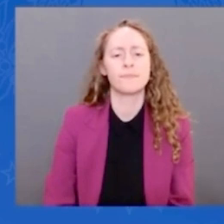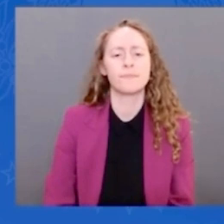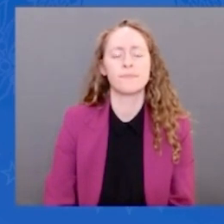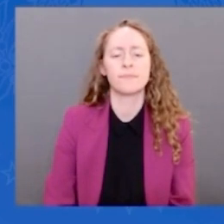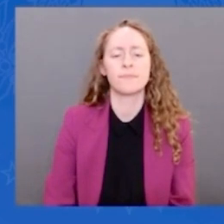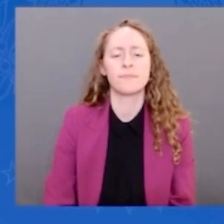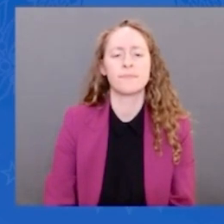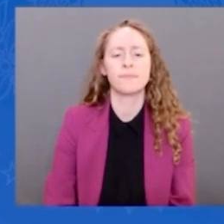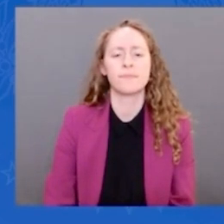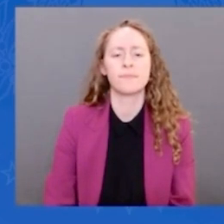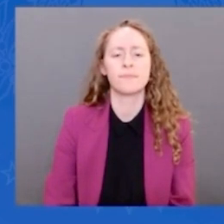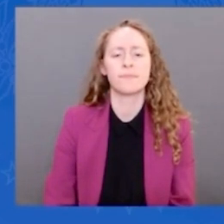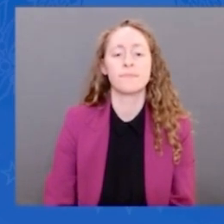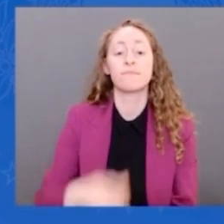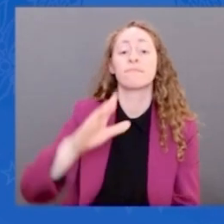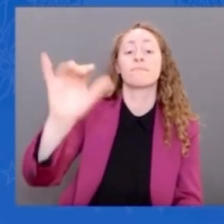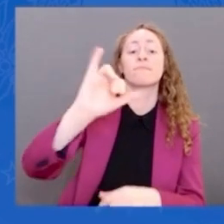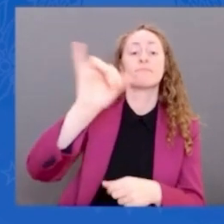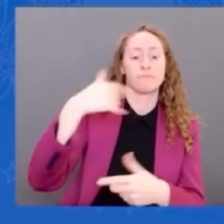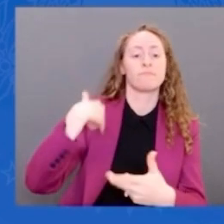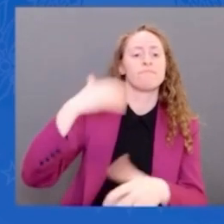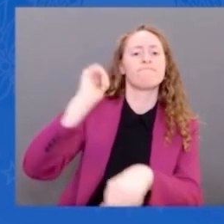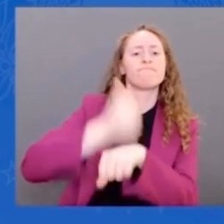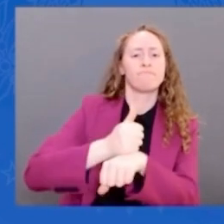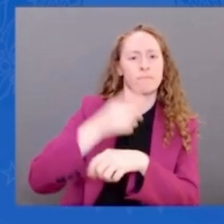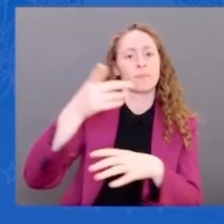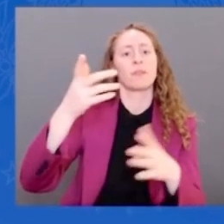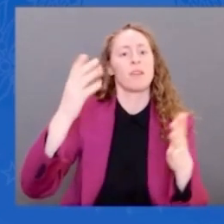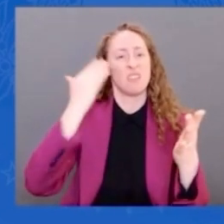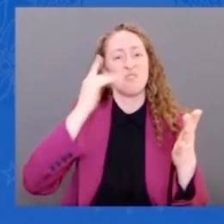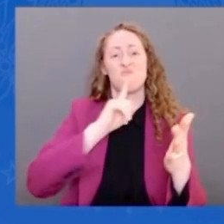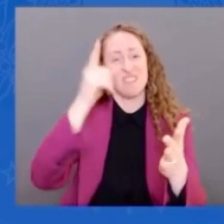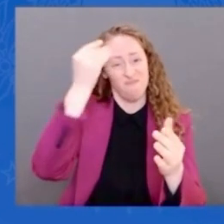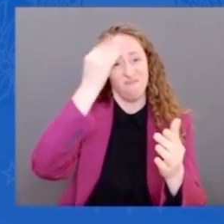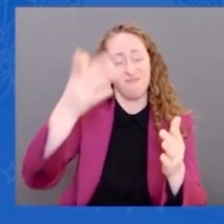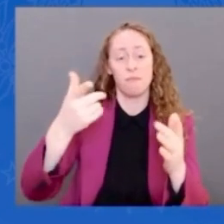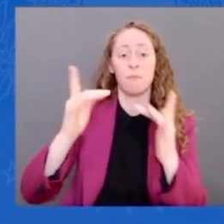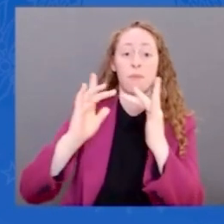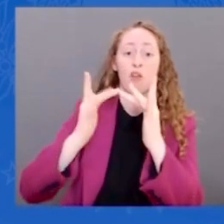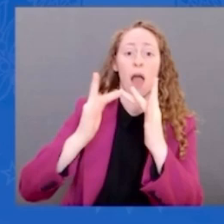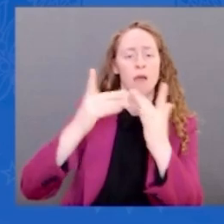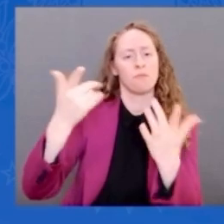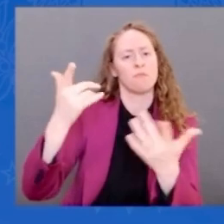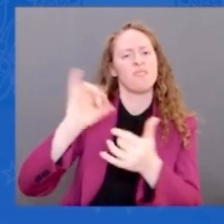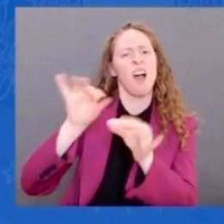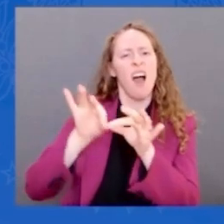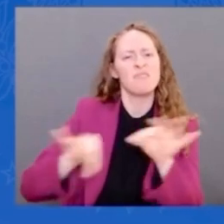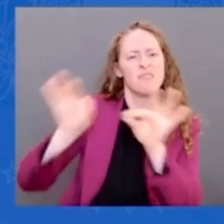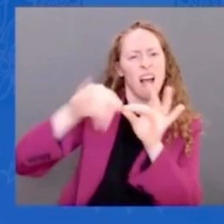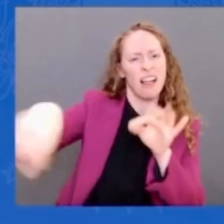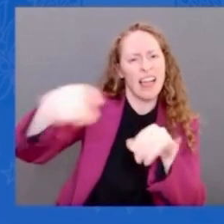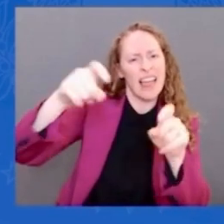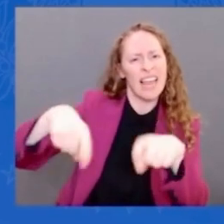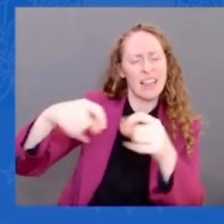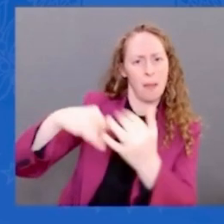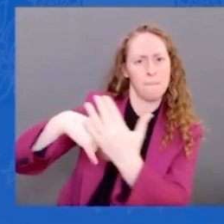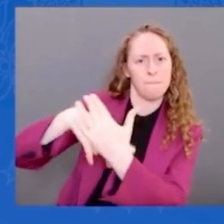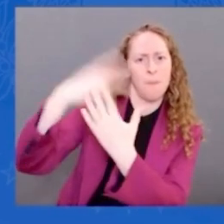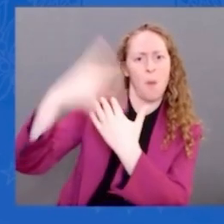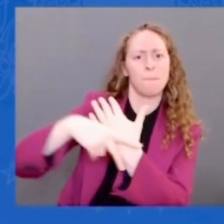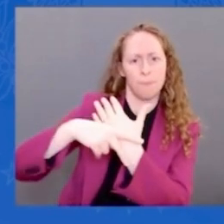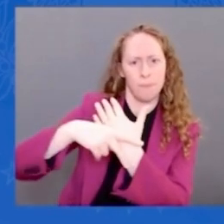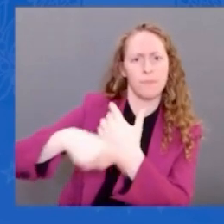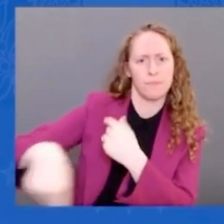now strive to do our best with our next ventures. This is what we consider our game